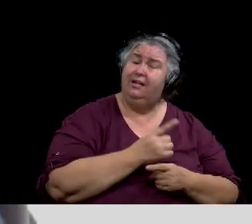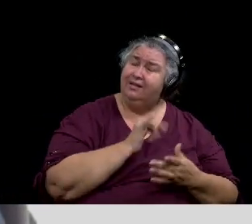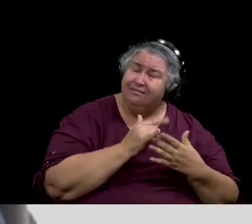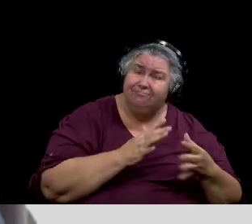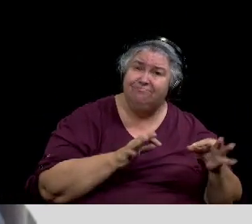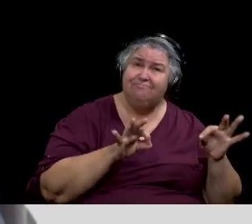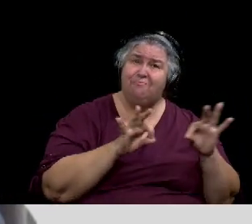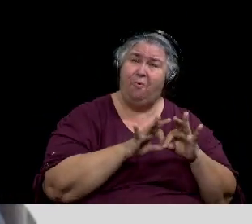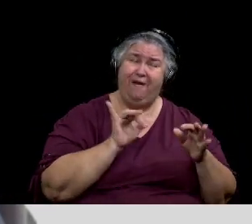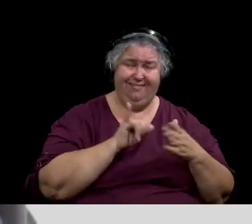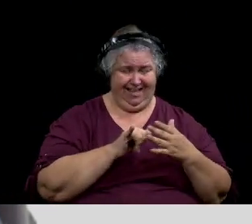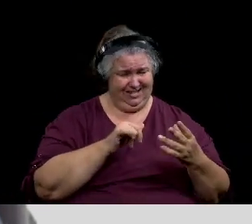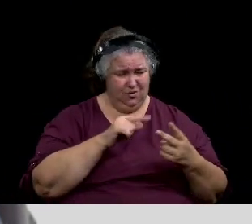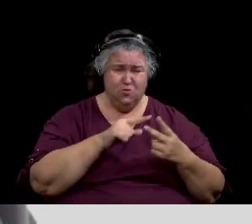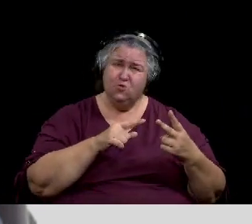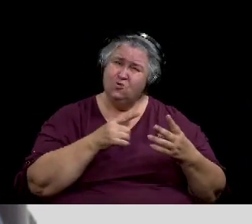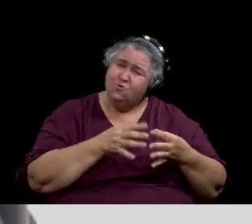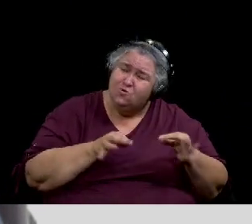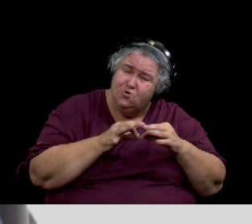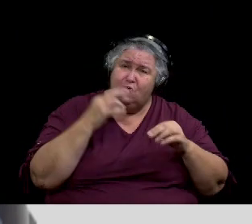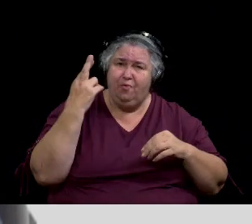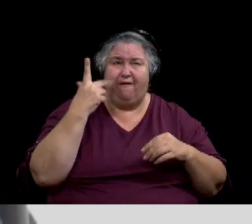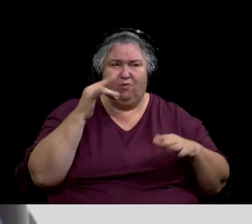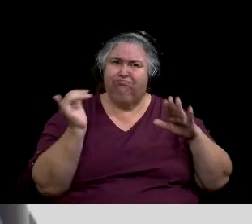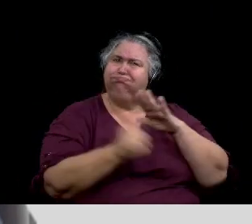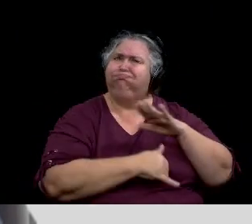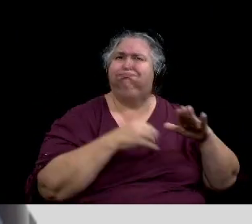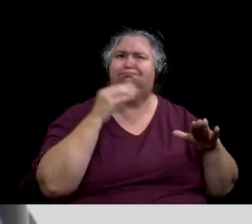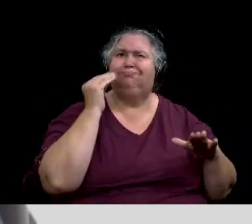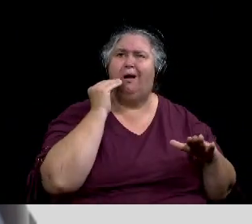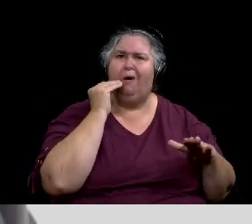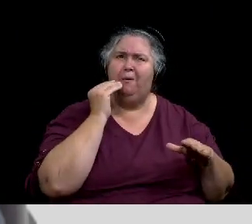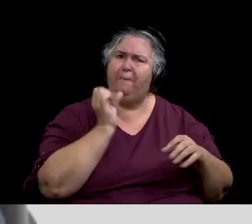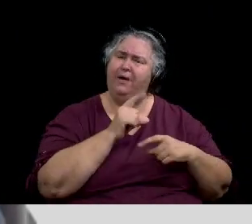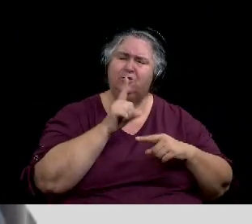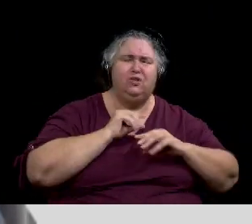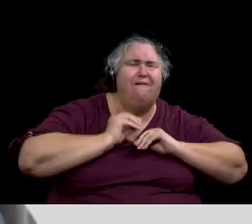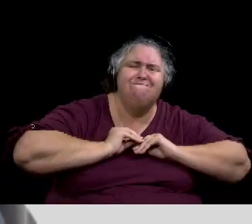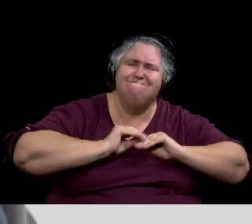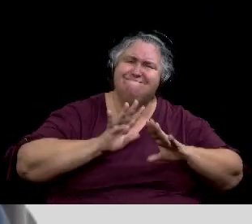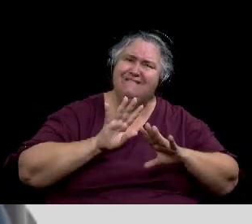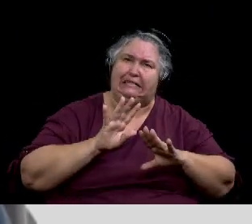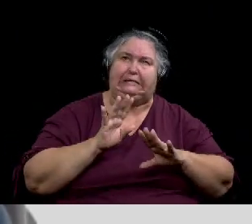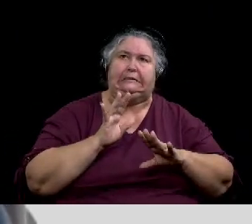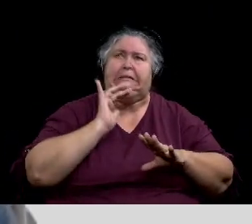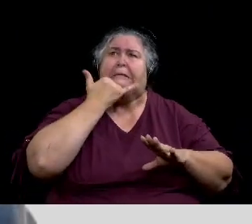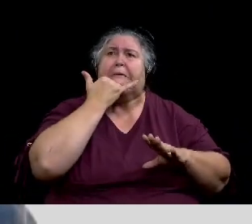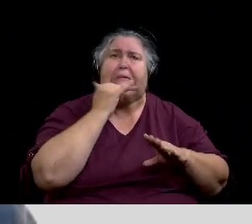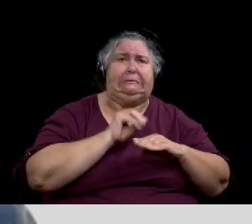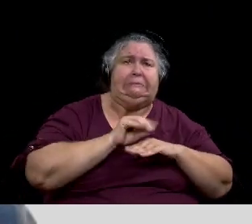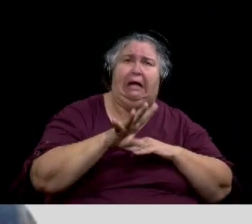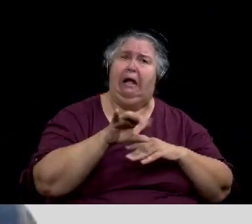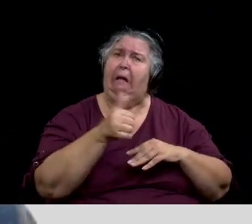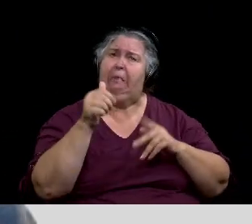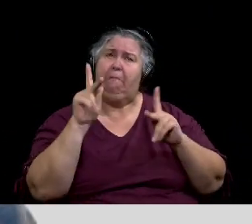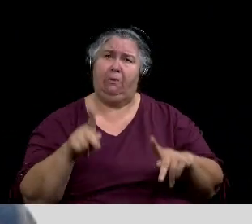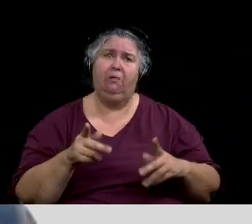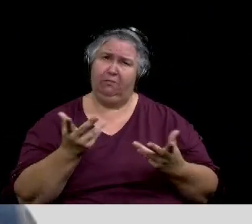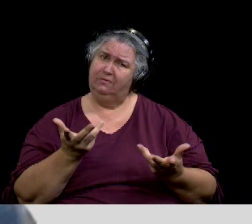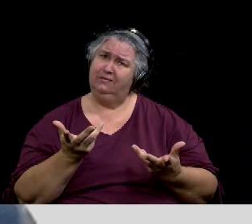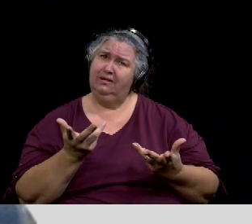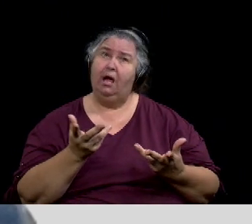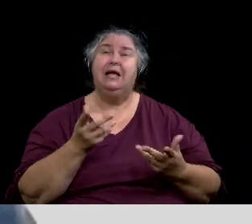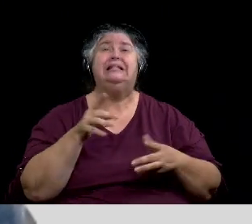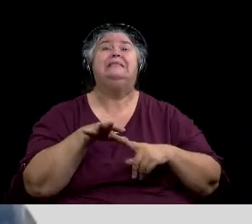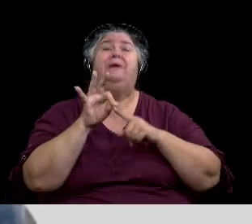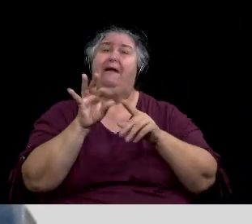key reasons to quarantine, to make sure that you do not infect someone that you love. And beyond